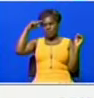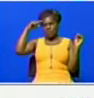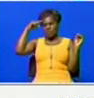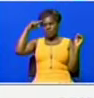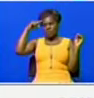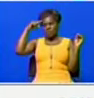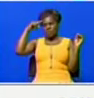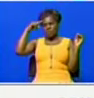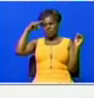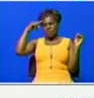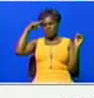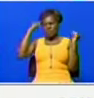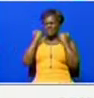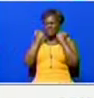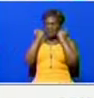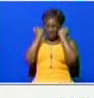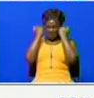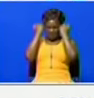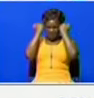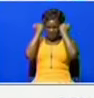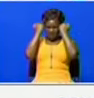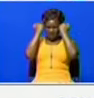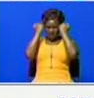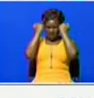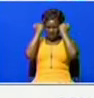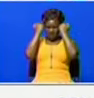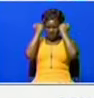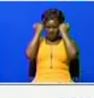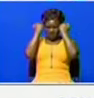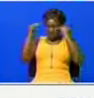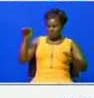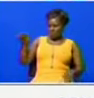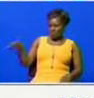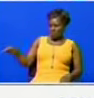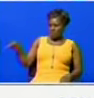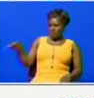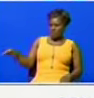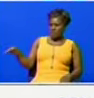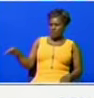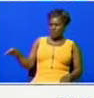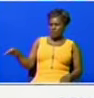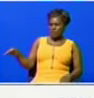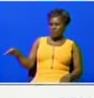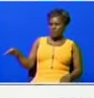anxiety. Yeah. And in the morning,